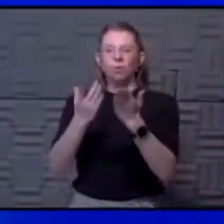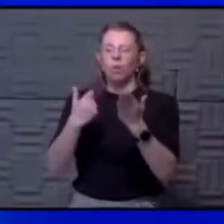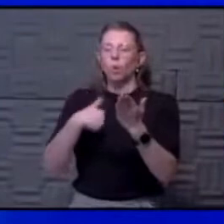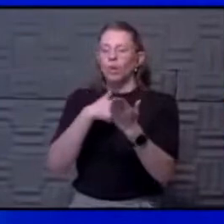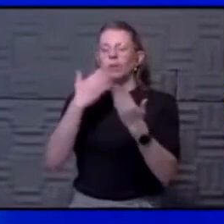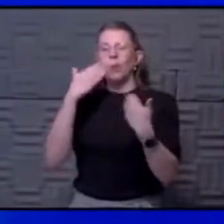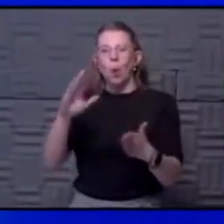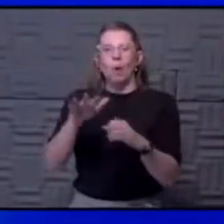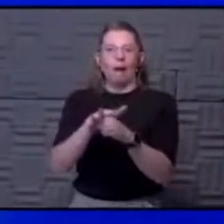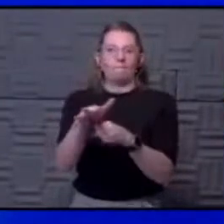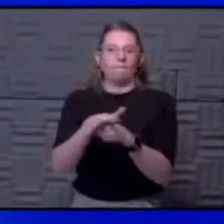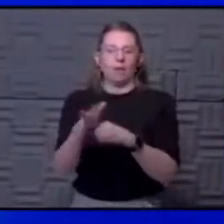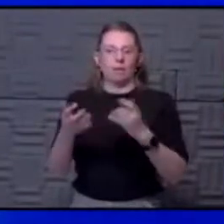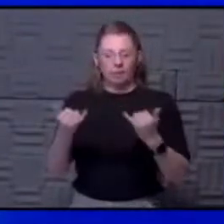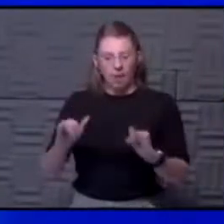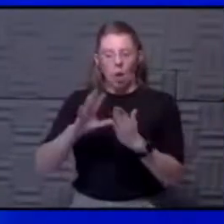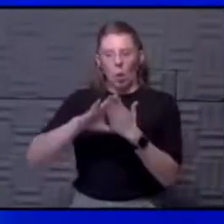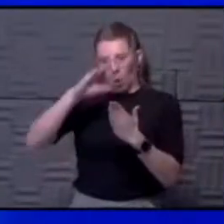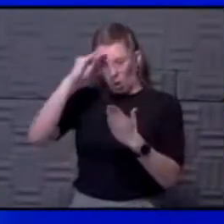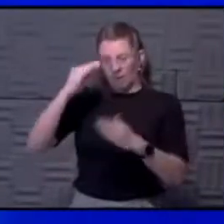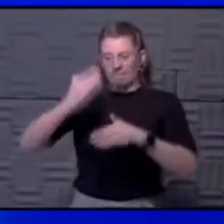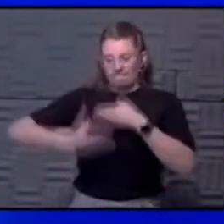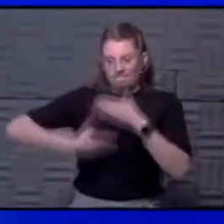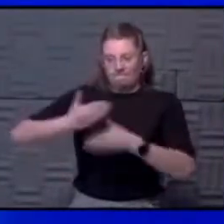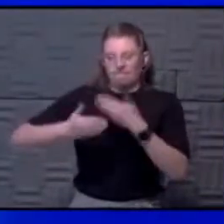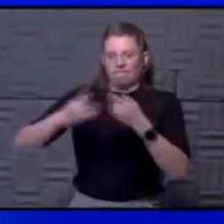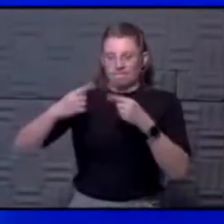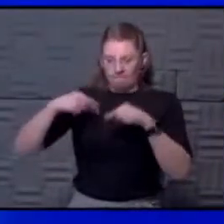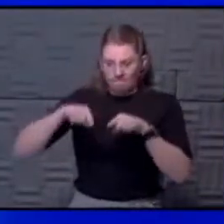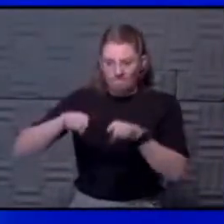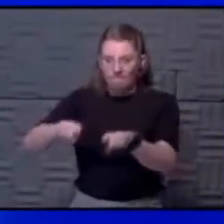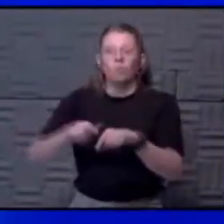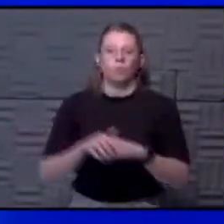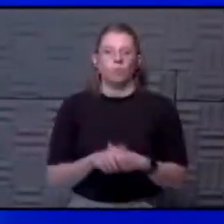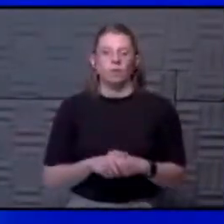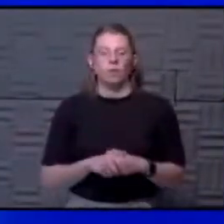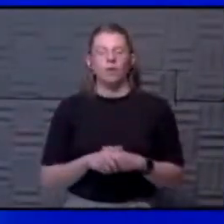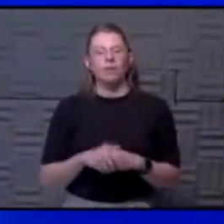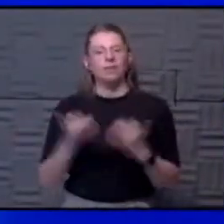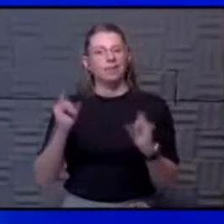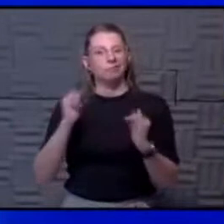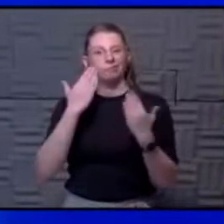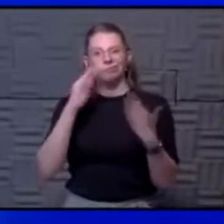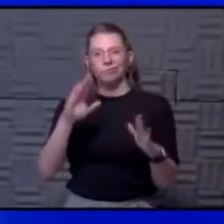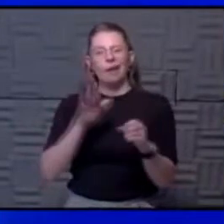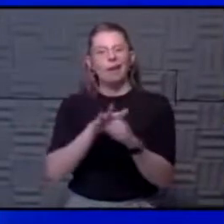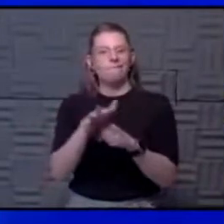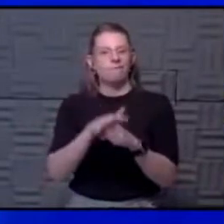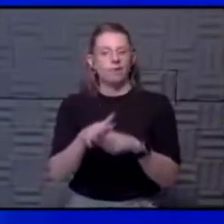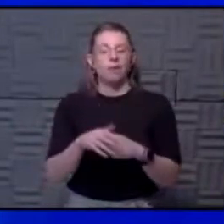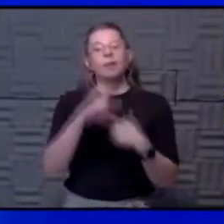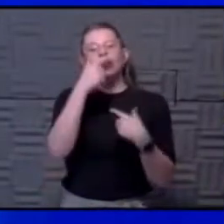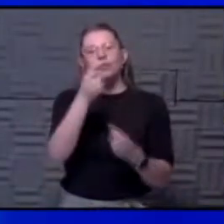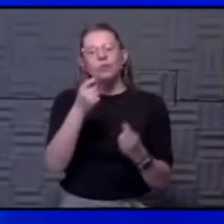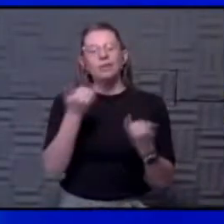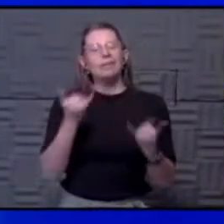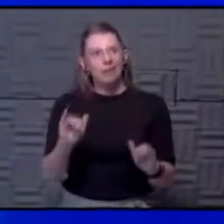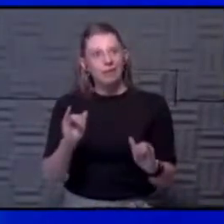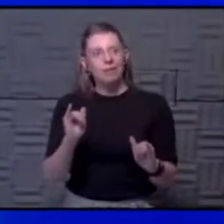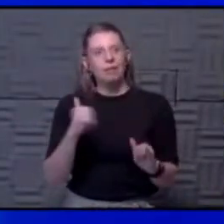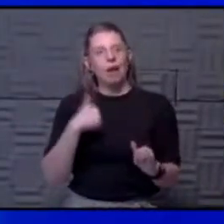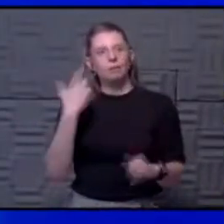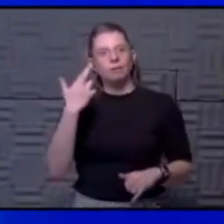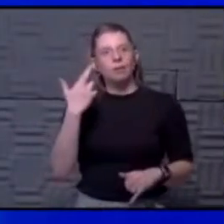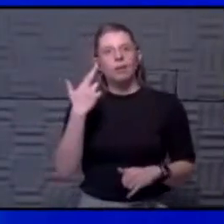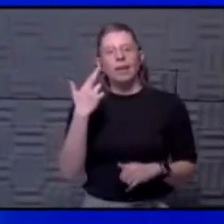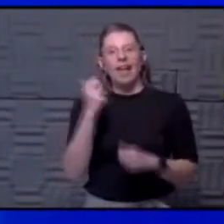Yeah. We're still building the airplane. We just don't quite know enough. In fact, it's one of the interesting things I find is that when